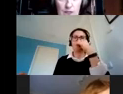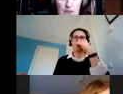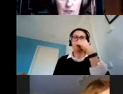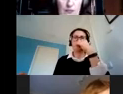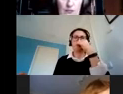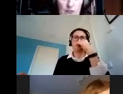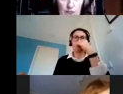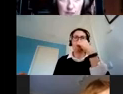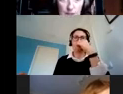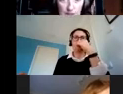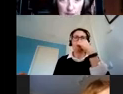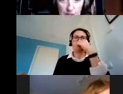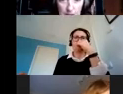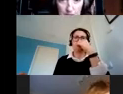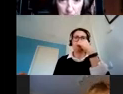rights institution.